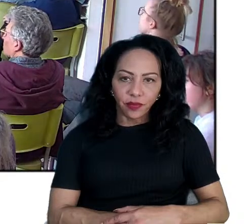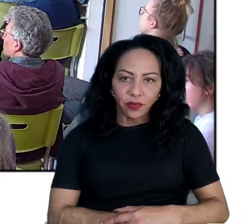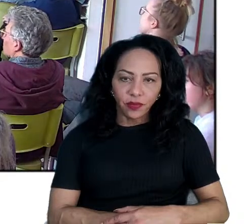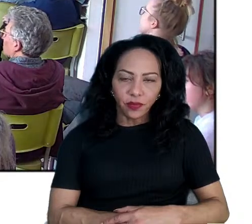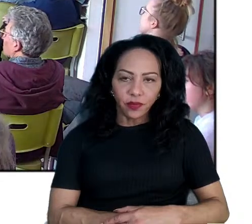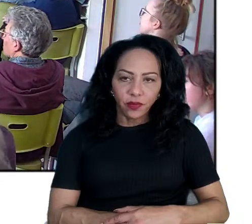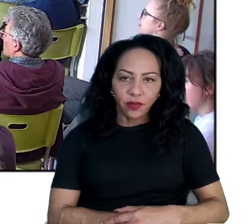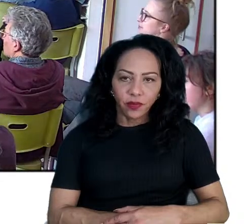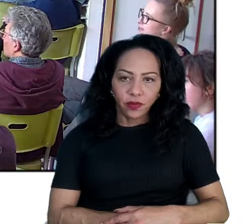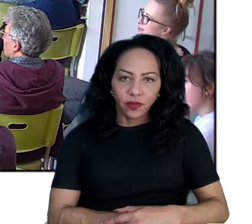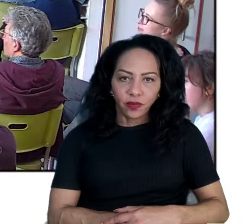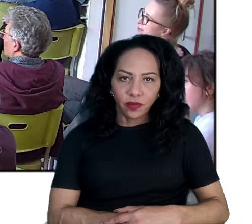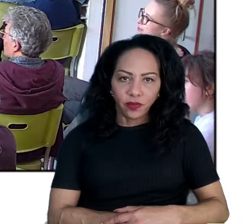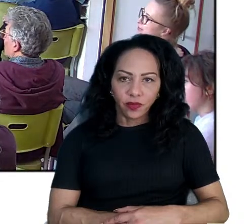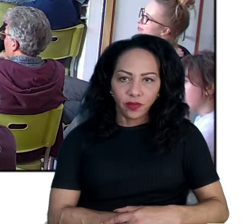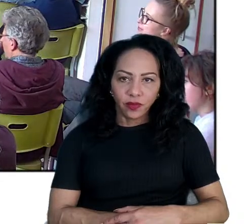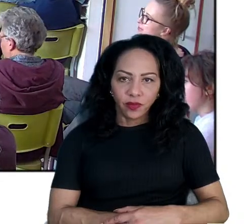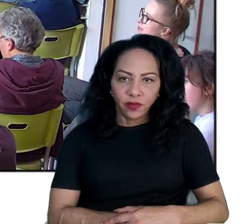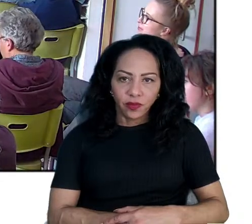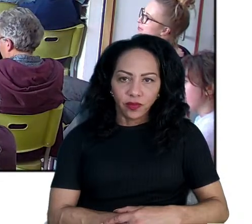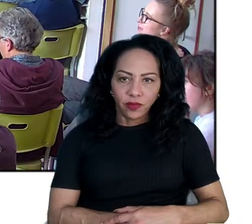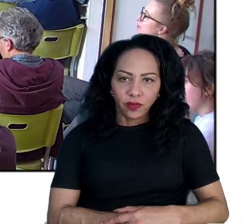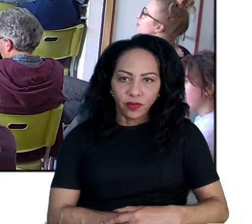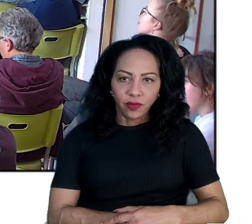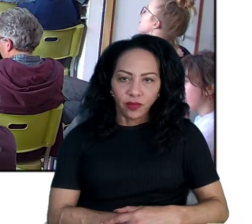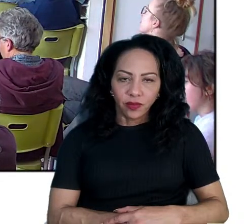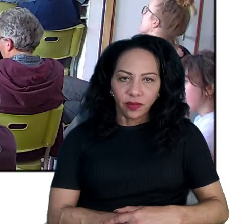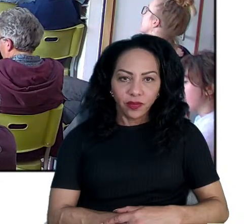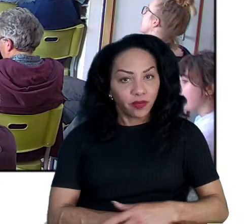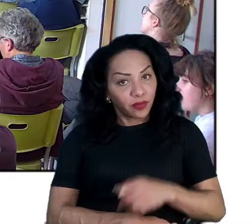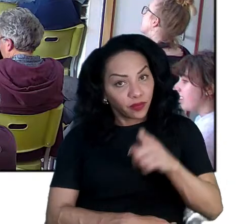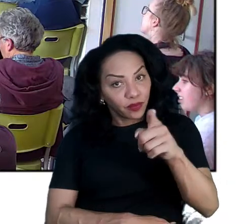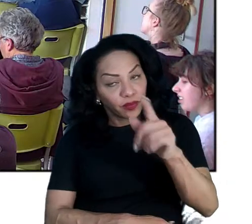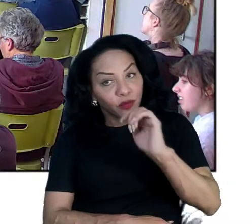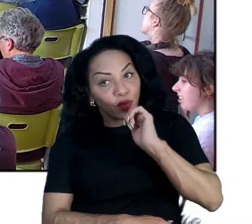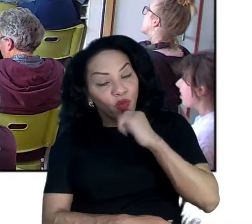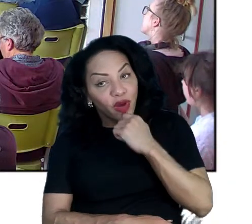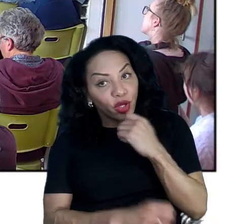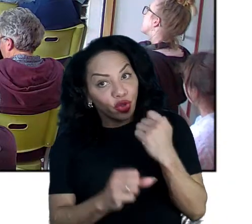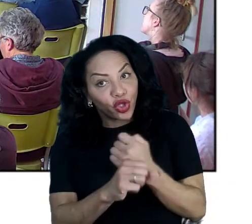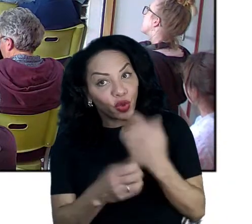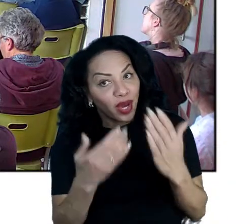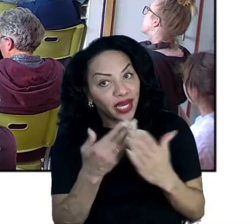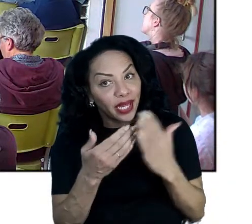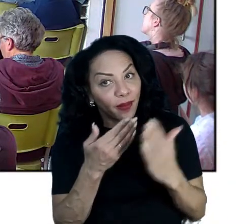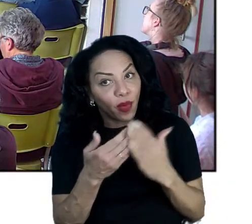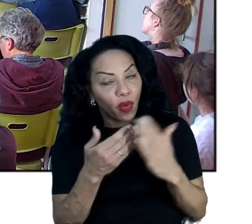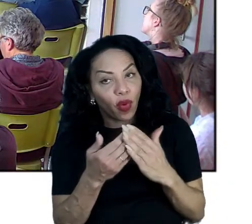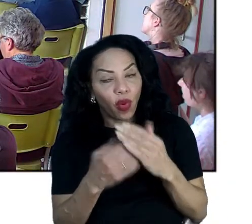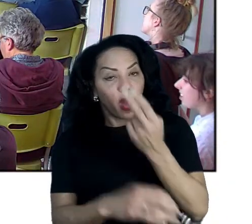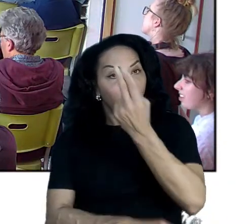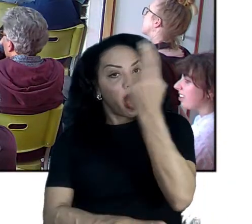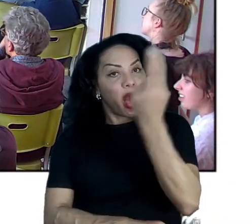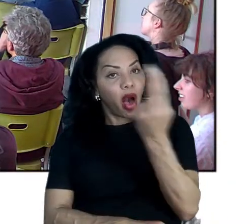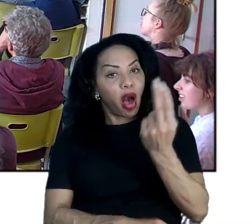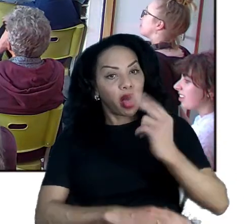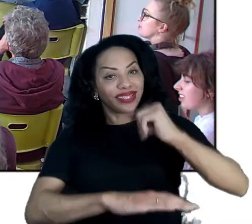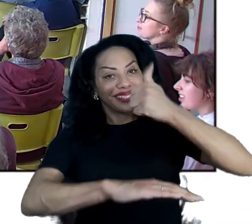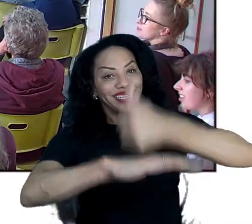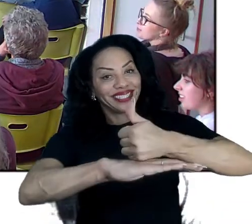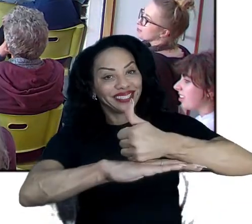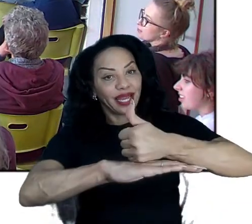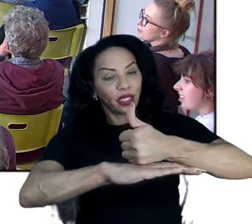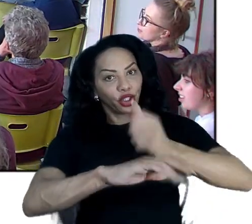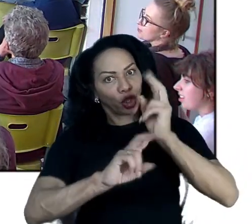Do you have any plans to do any more art installation? Because that one looked really good and really interesting. And the way that people